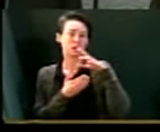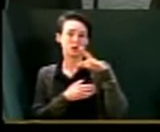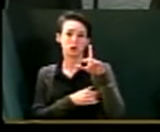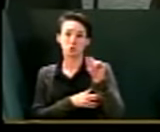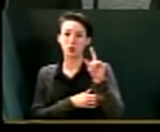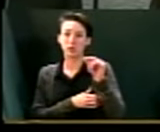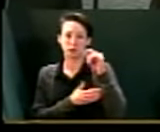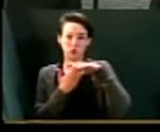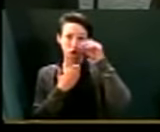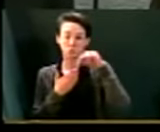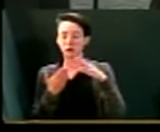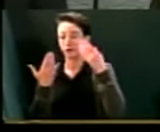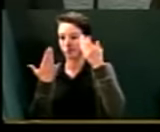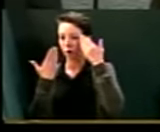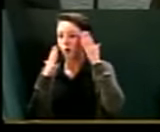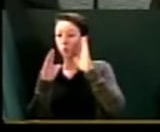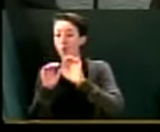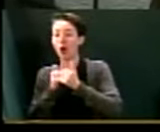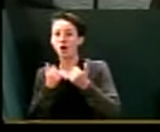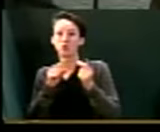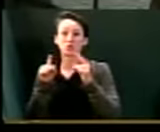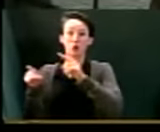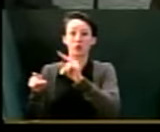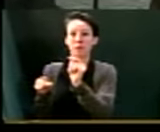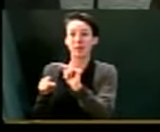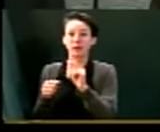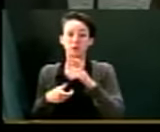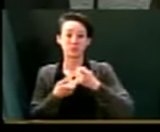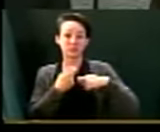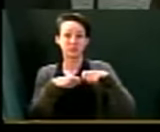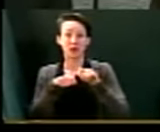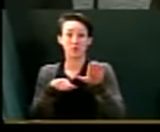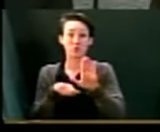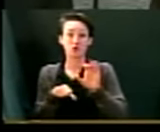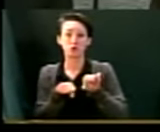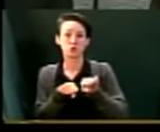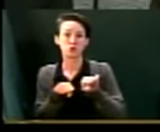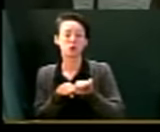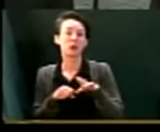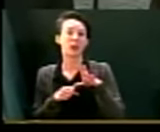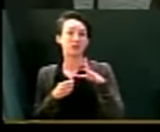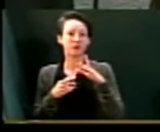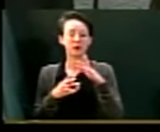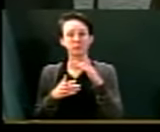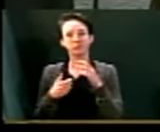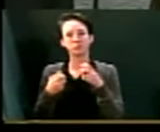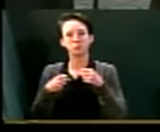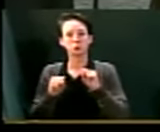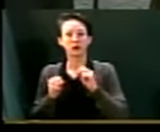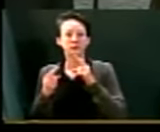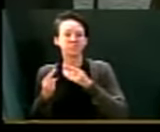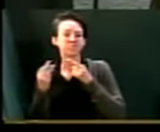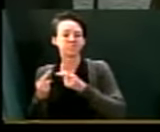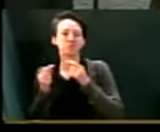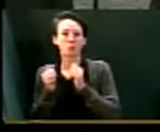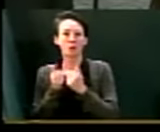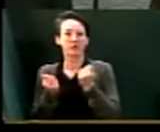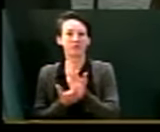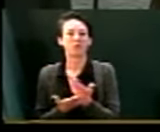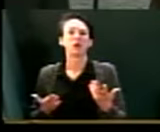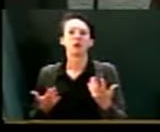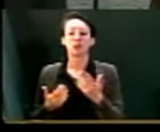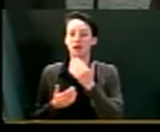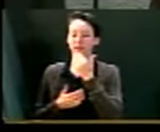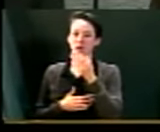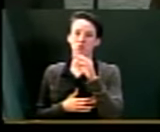go to the bathroom or tie their shoes, and they're dealing with all of this. And then the State Department, thank you, Mr. Norman, for your charge